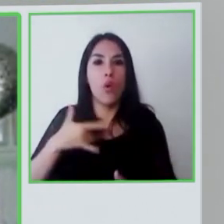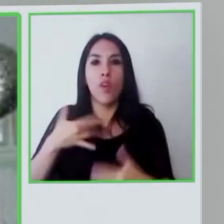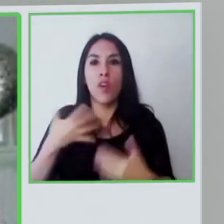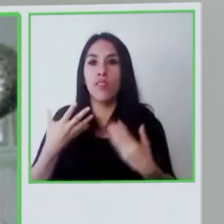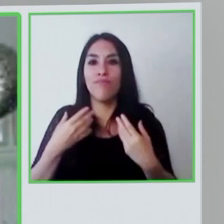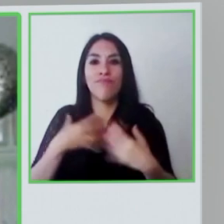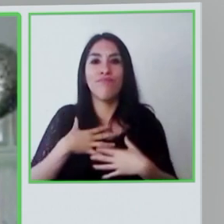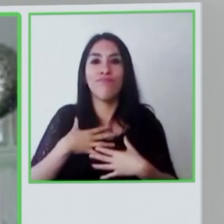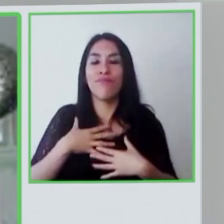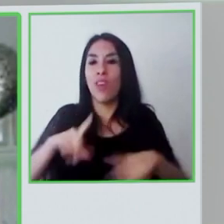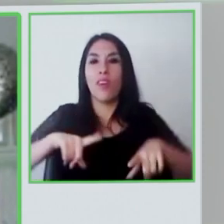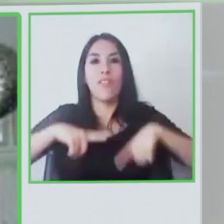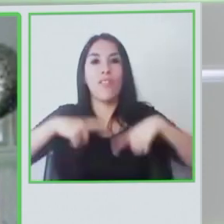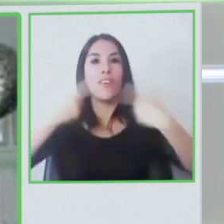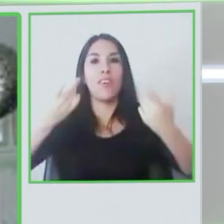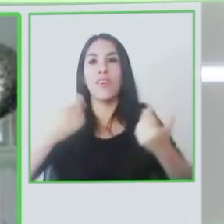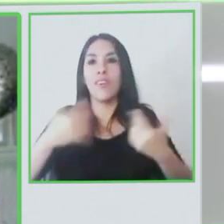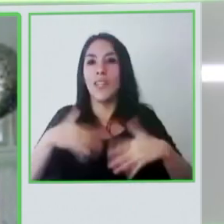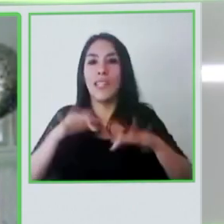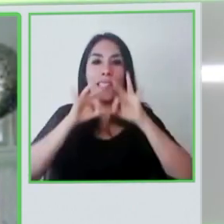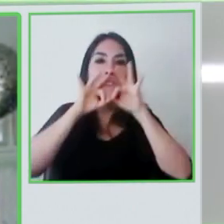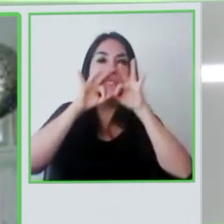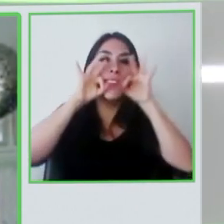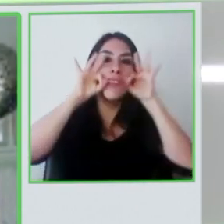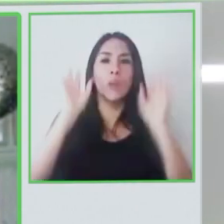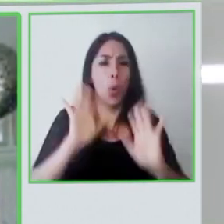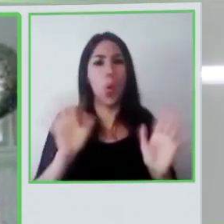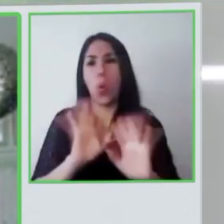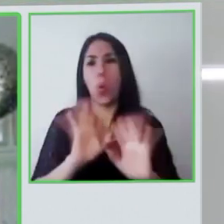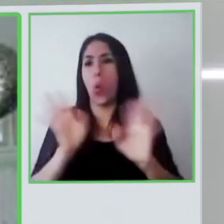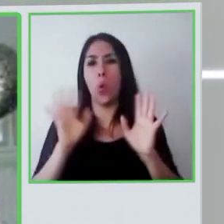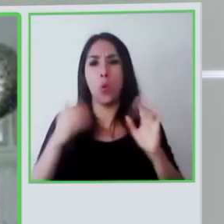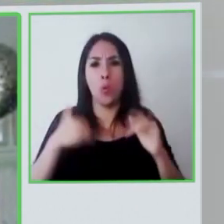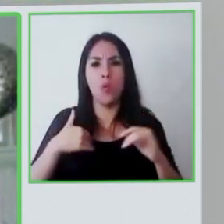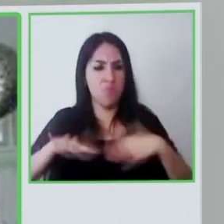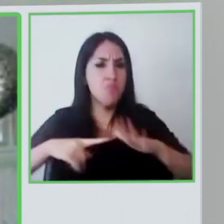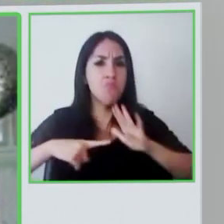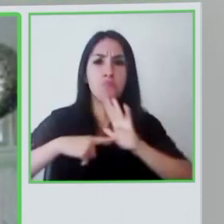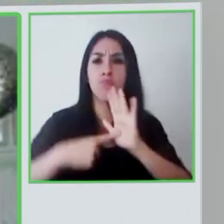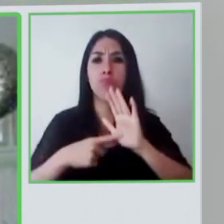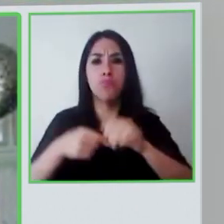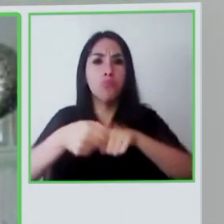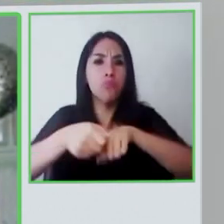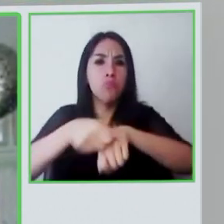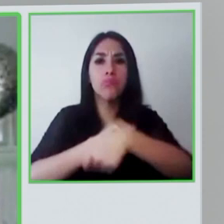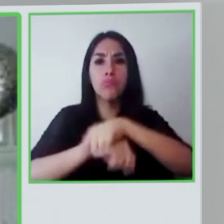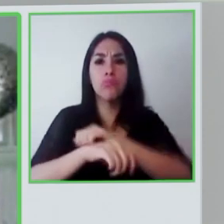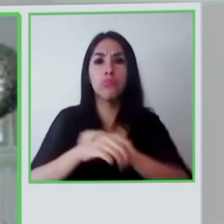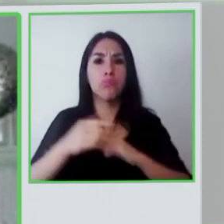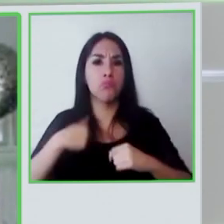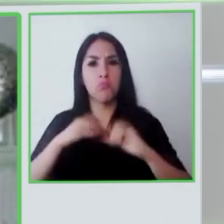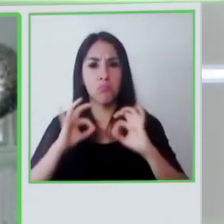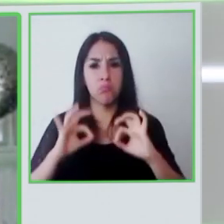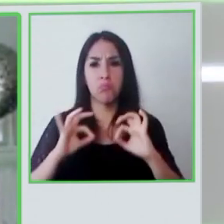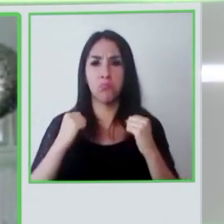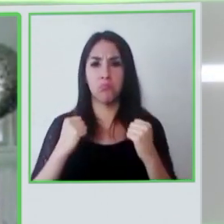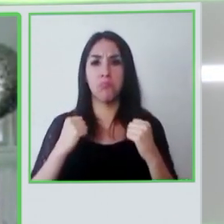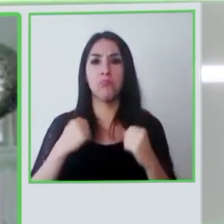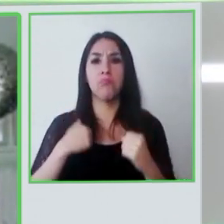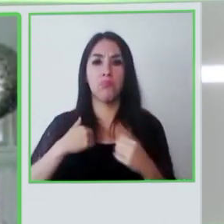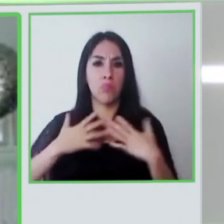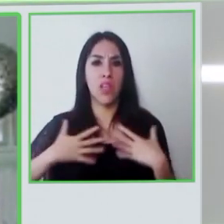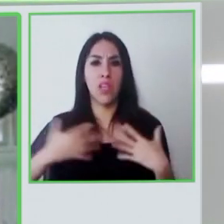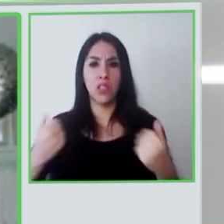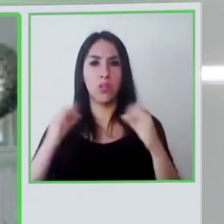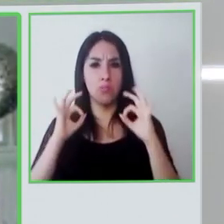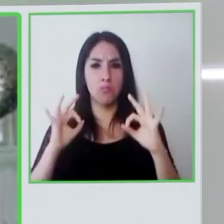scared of sharing the story. They don't have to be scared of showing and telling who they are, and they can feel good, feel